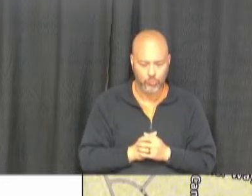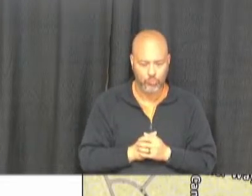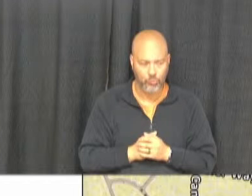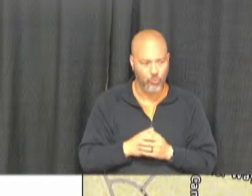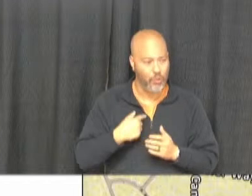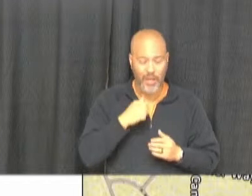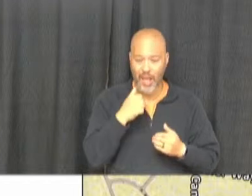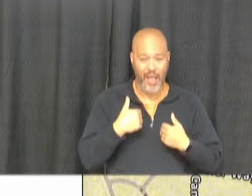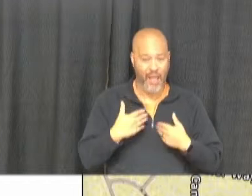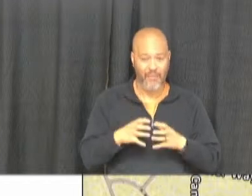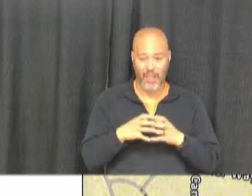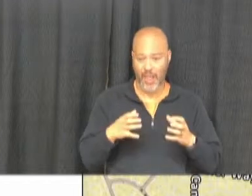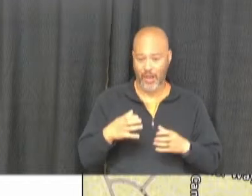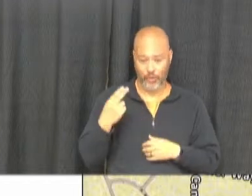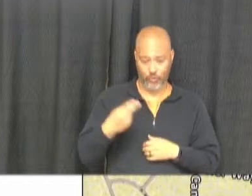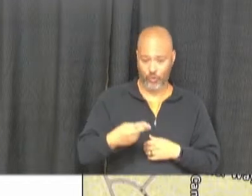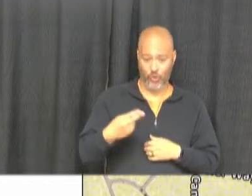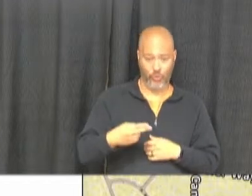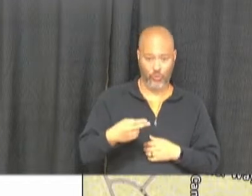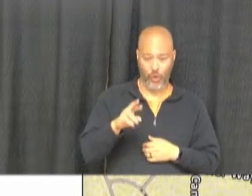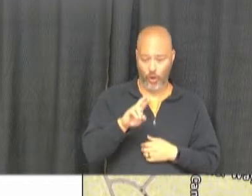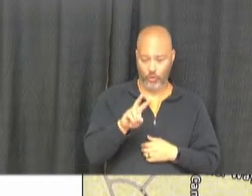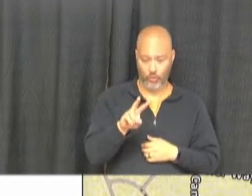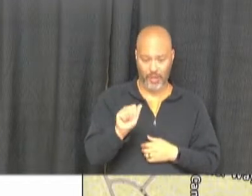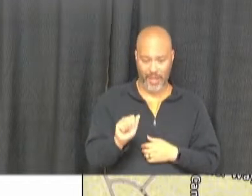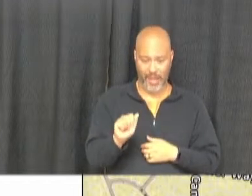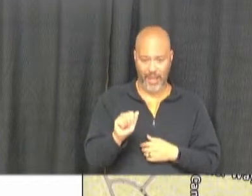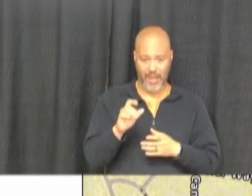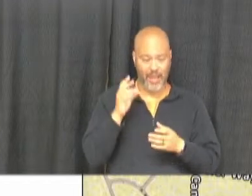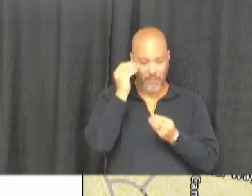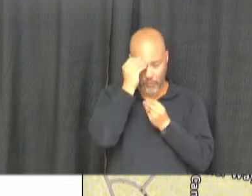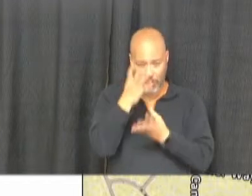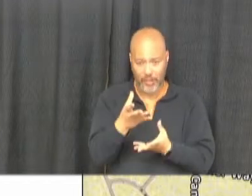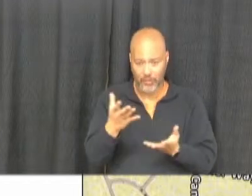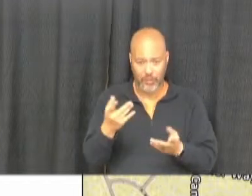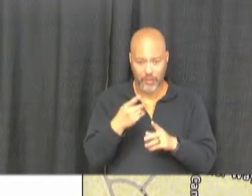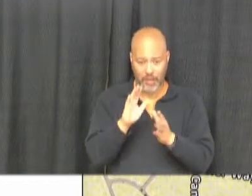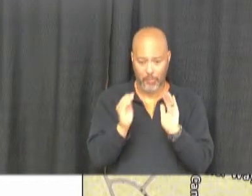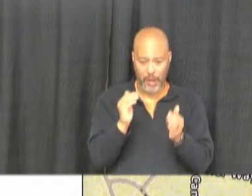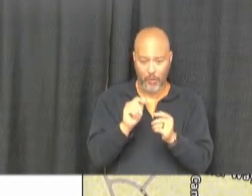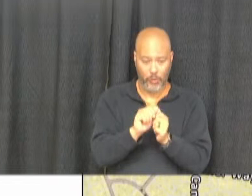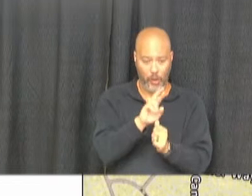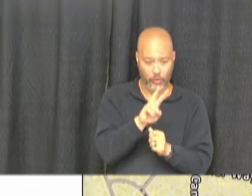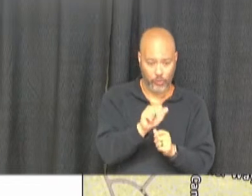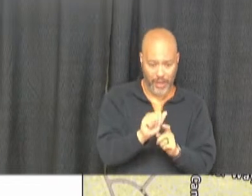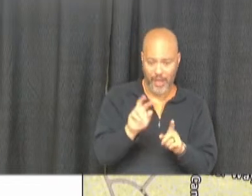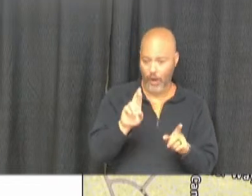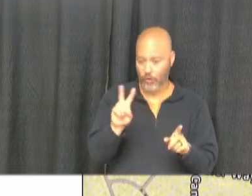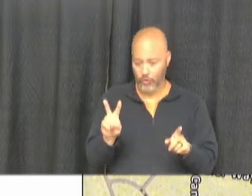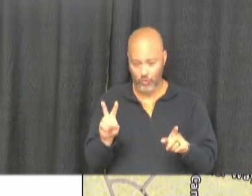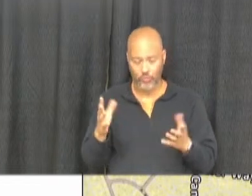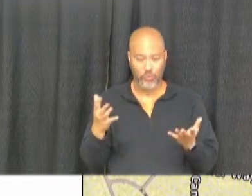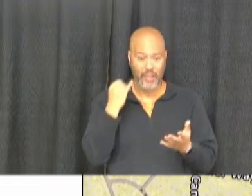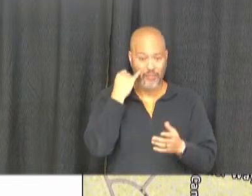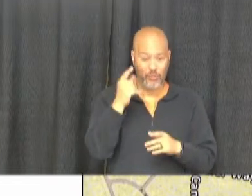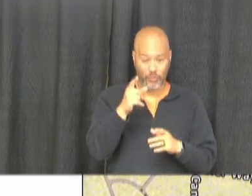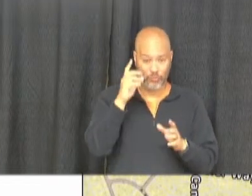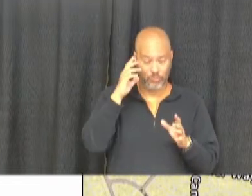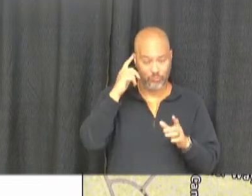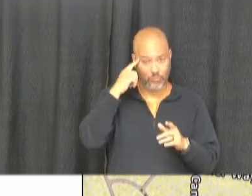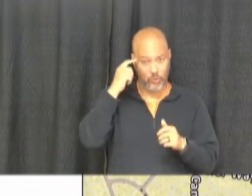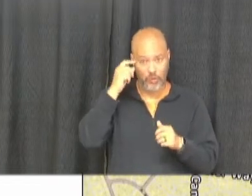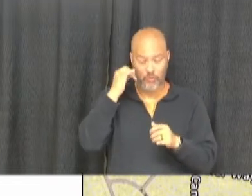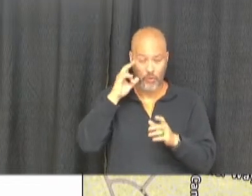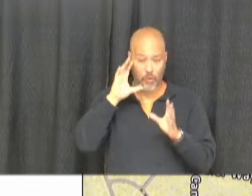have a lot of historical data on R2A versus R2. So if you take R2,